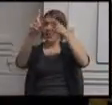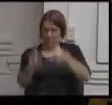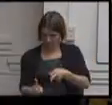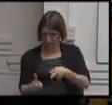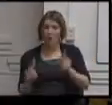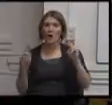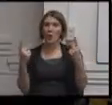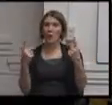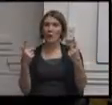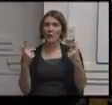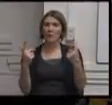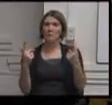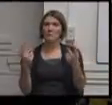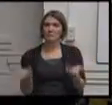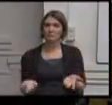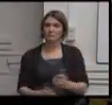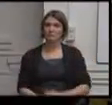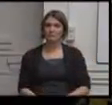statement.